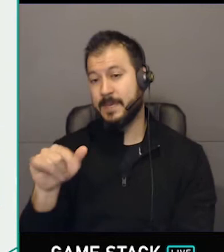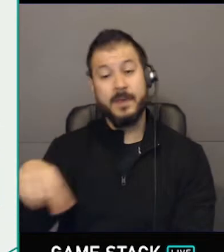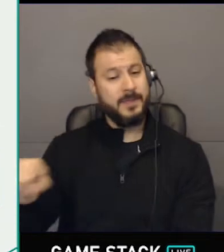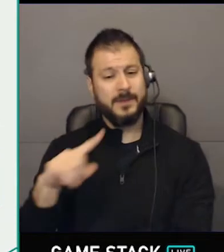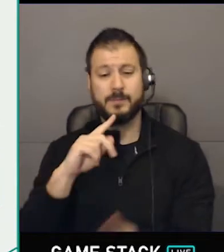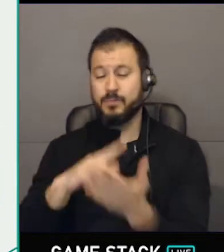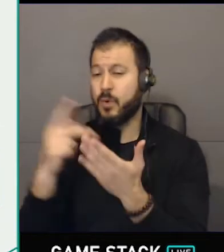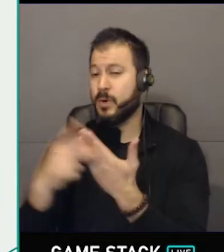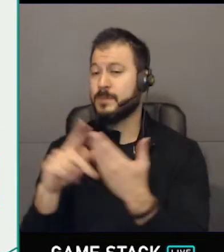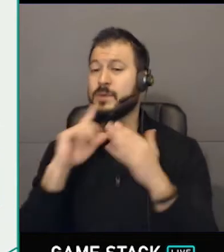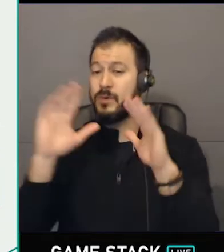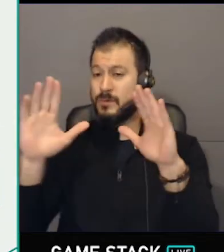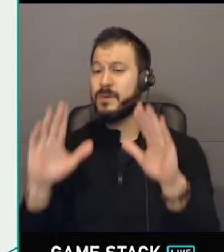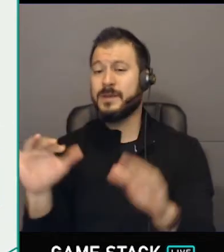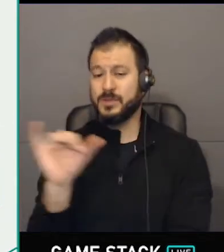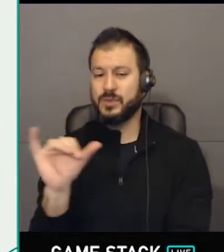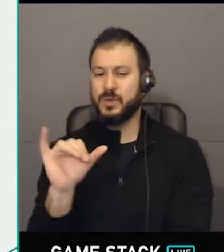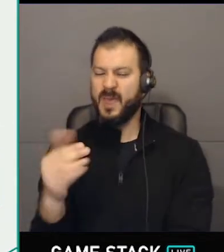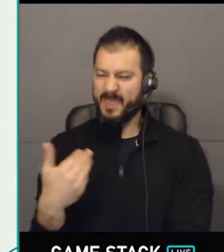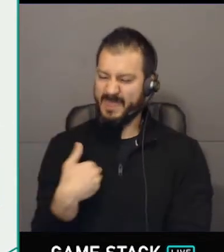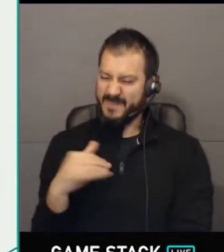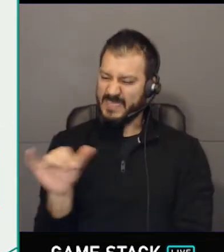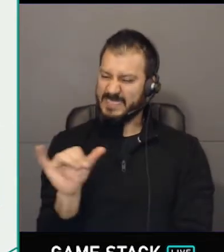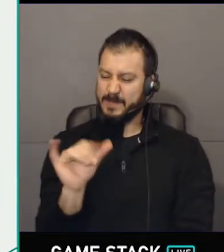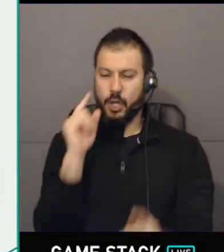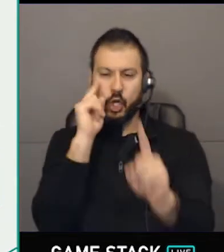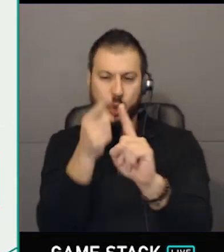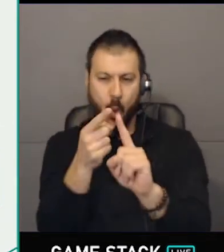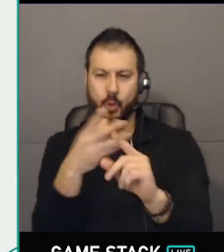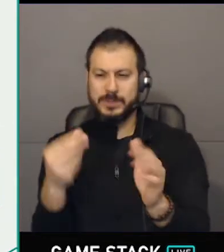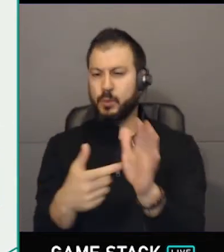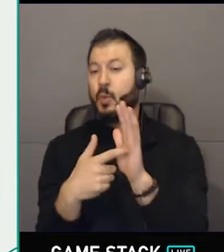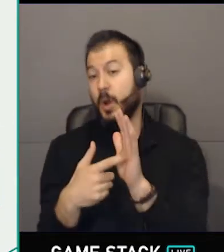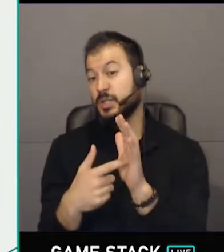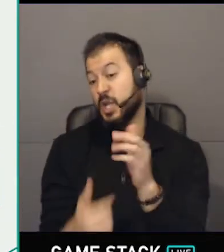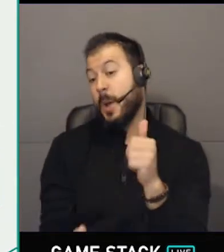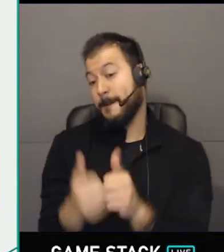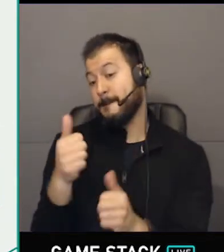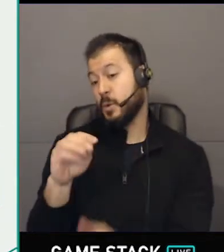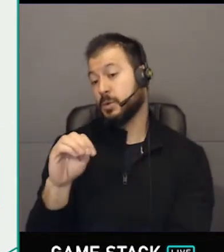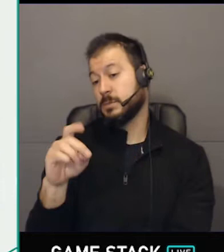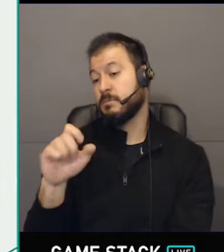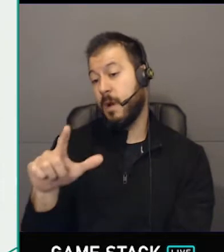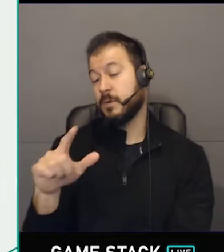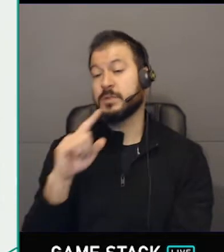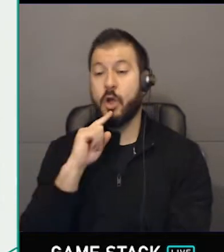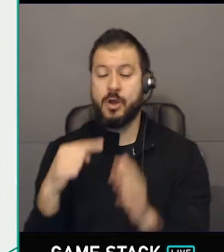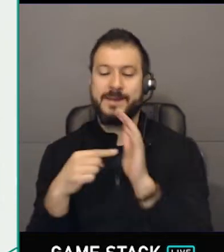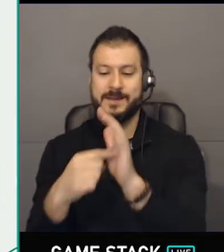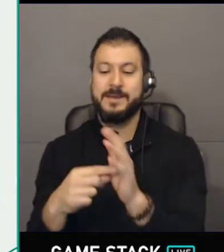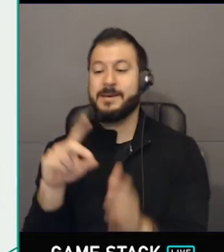Broadly speaking, they have similar goals and requirements, and in fact, most models are also Display HDR certified.